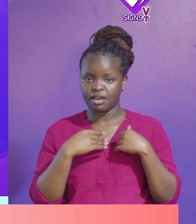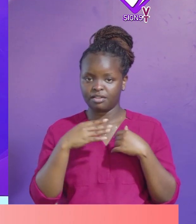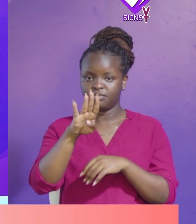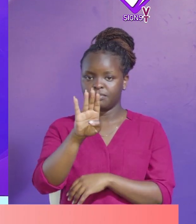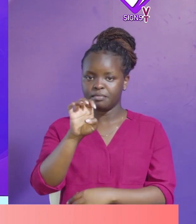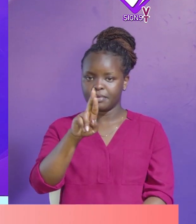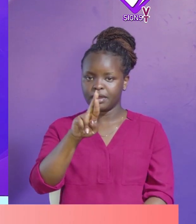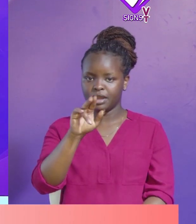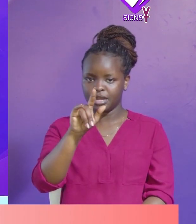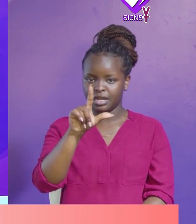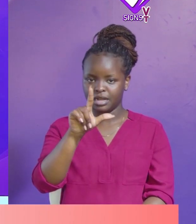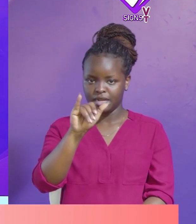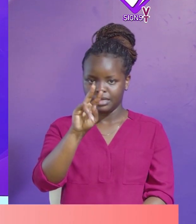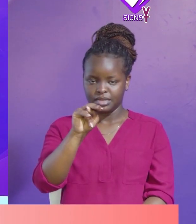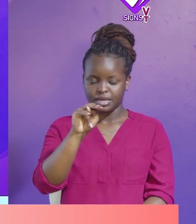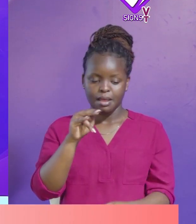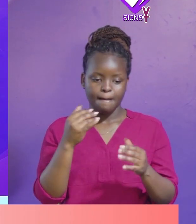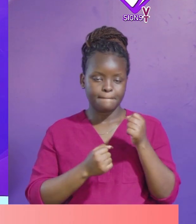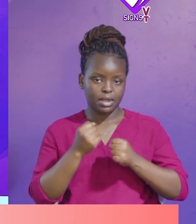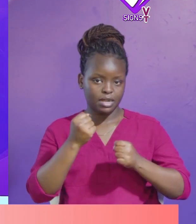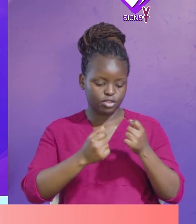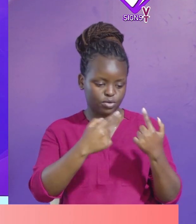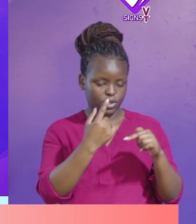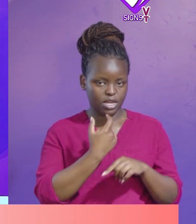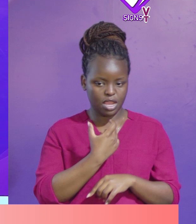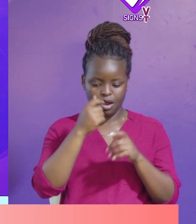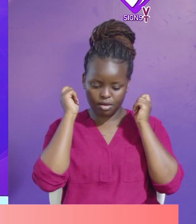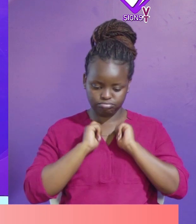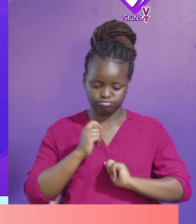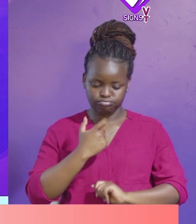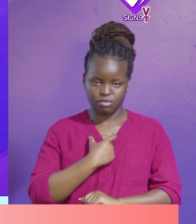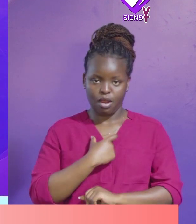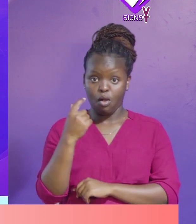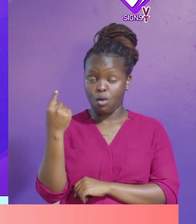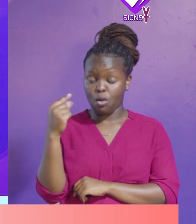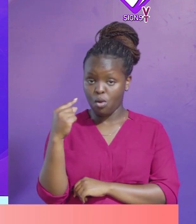whereby we had Kenyans winning gold, and we also have those that won the